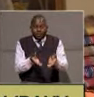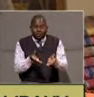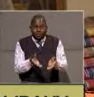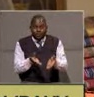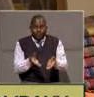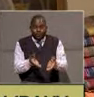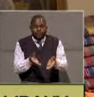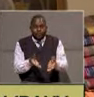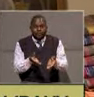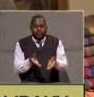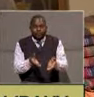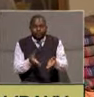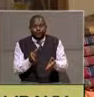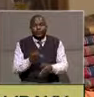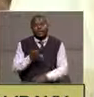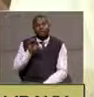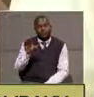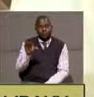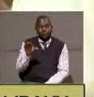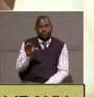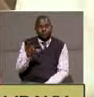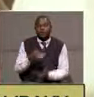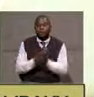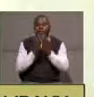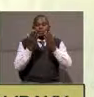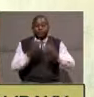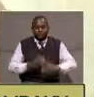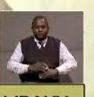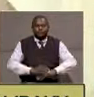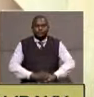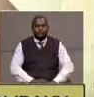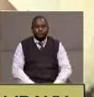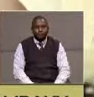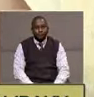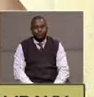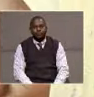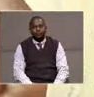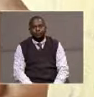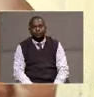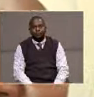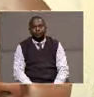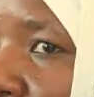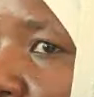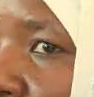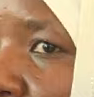this afternoon. For UBC News, I am Philip Aguta.